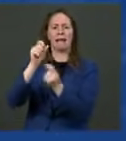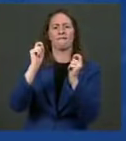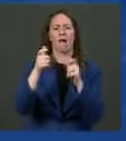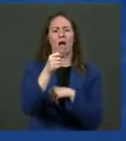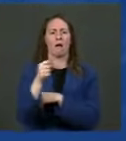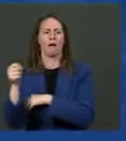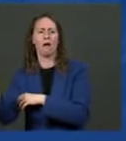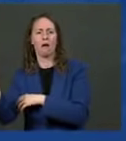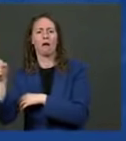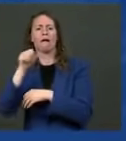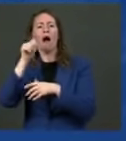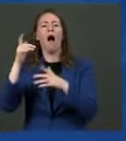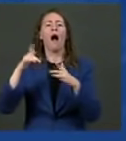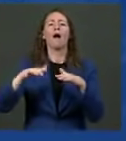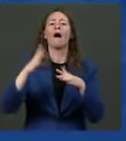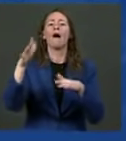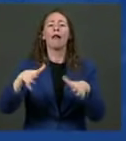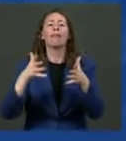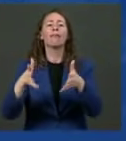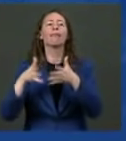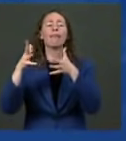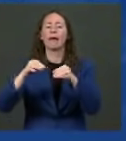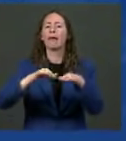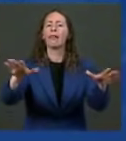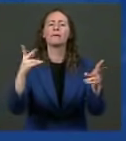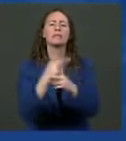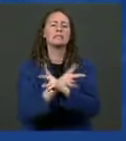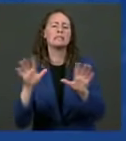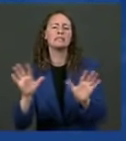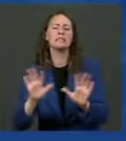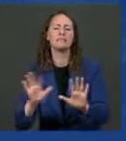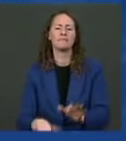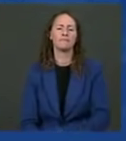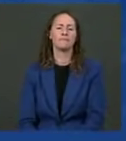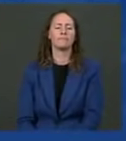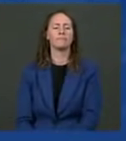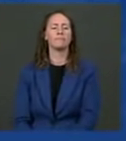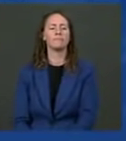mobilize American industry to produce nearly 300 million more rapid